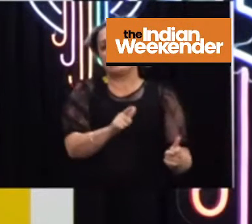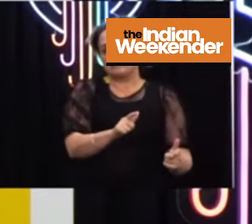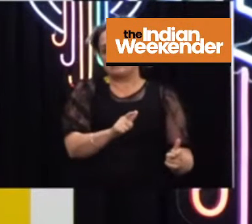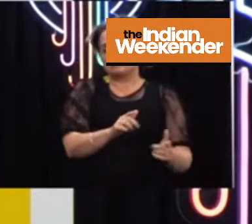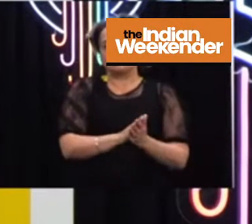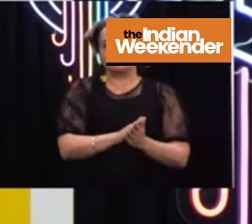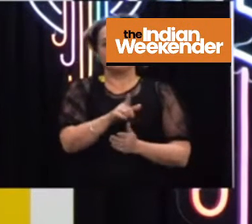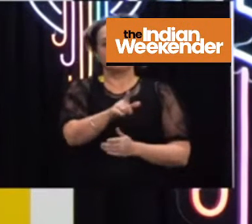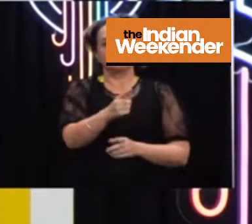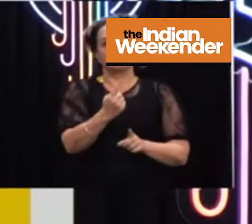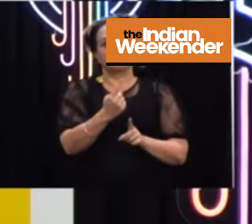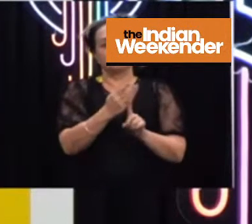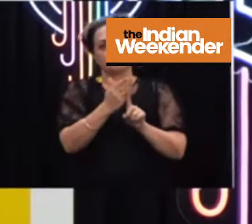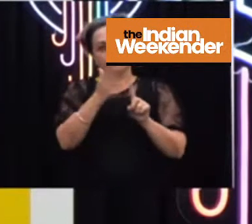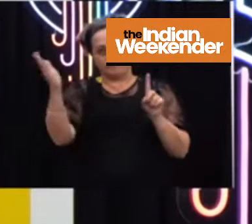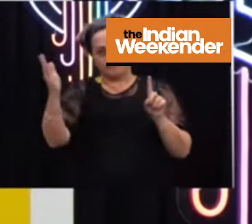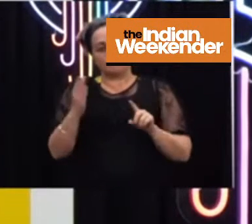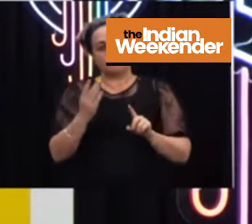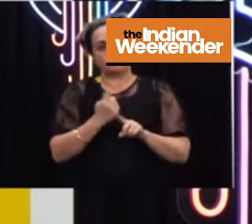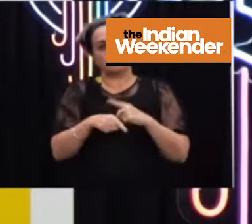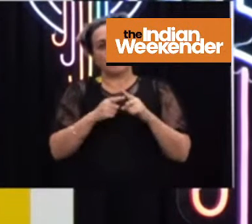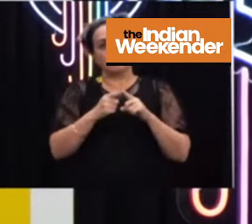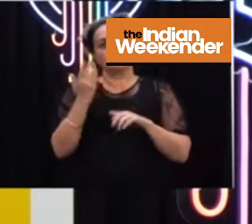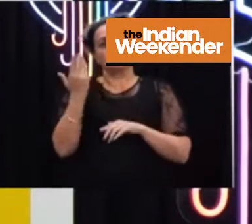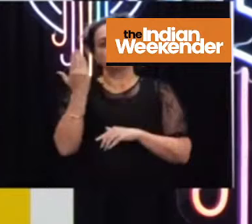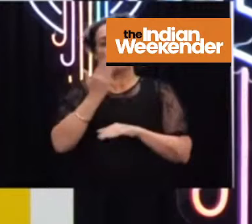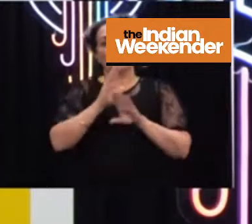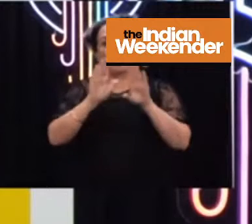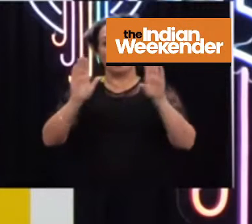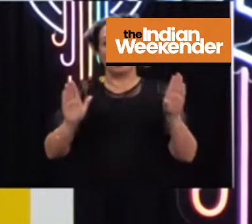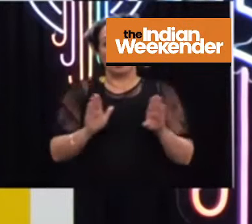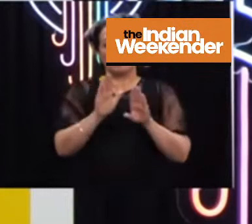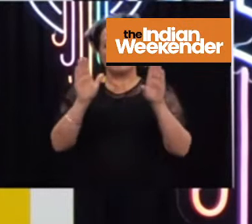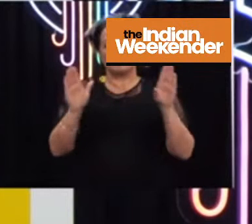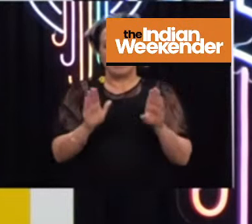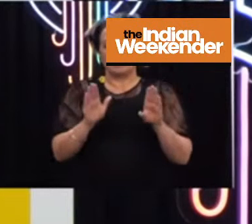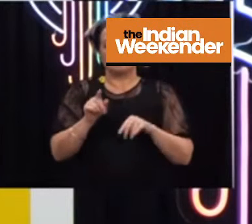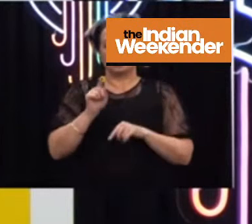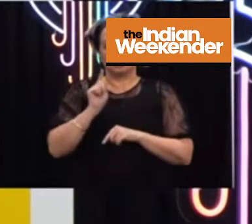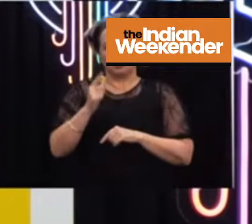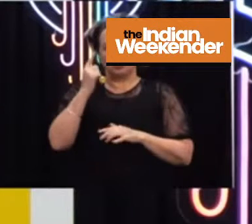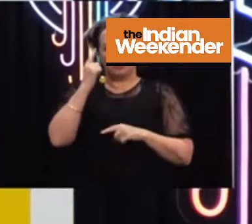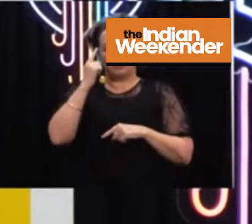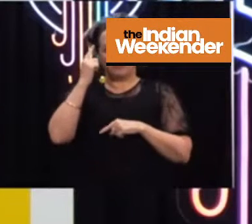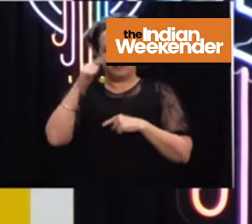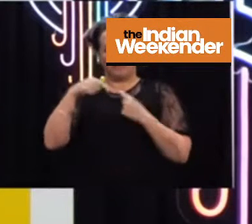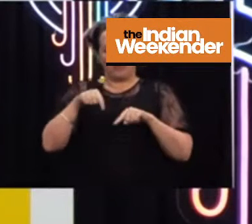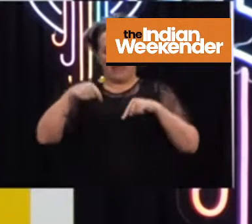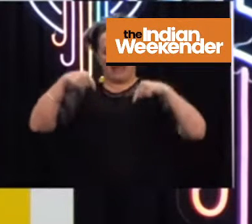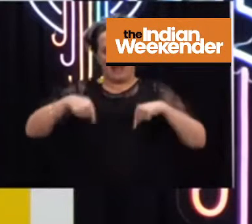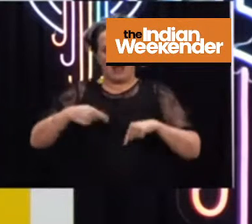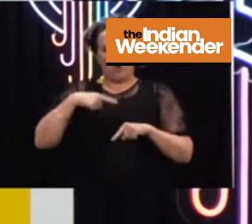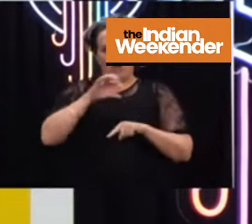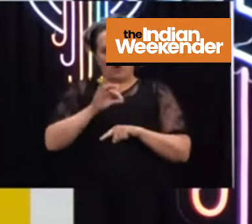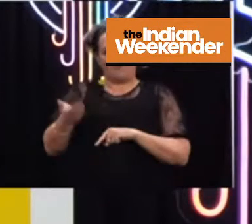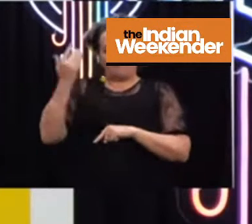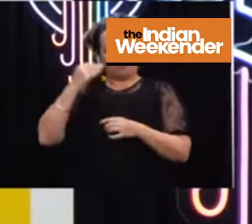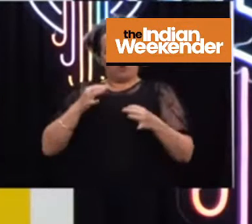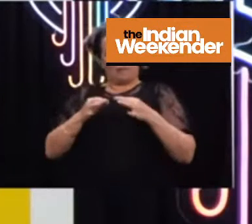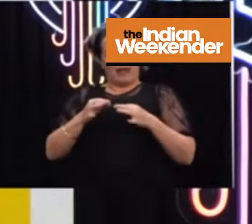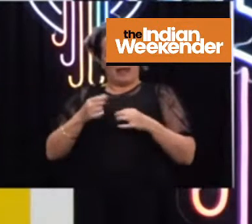school holidays, sorry, on another topic, why is moving the school holidays only being looked at now at the last minute? It's been